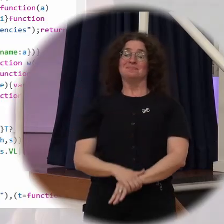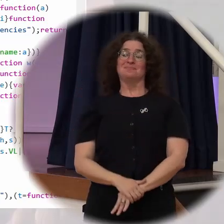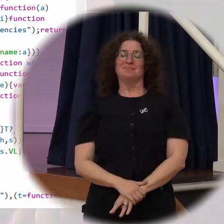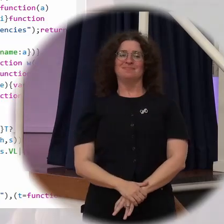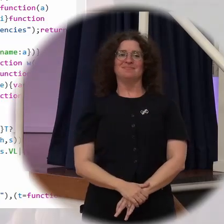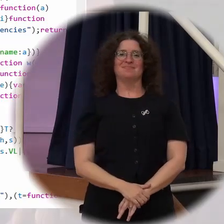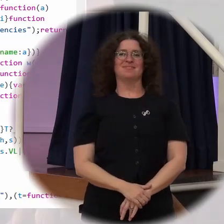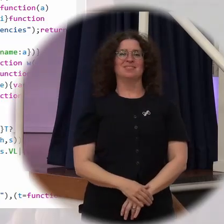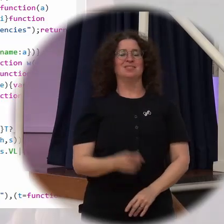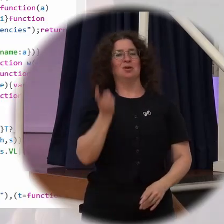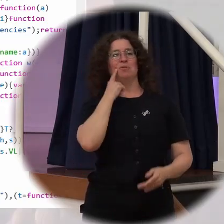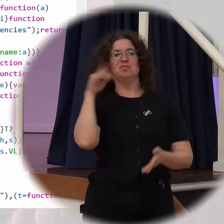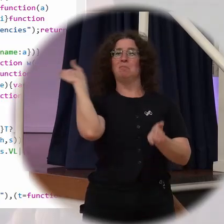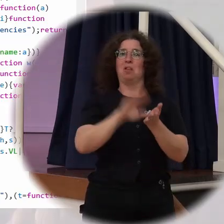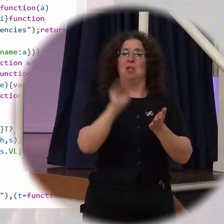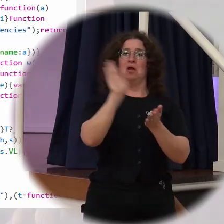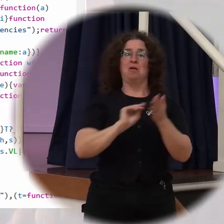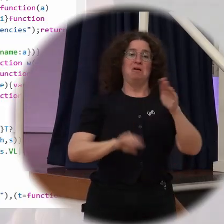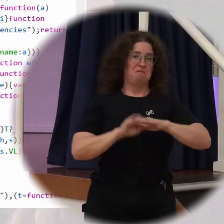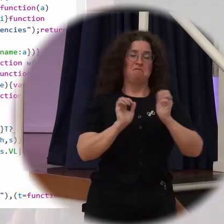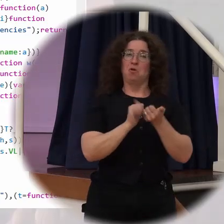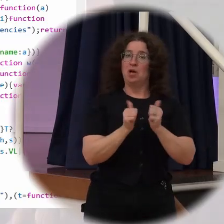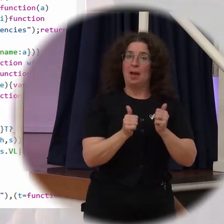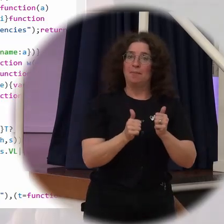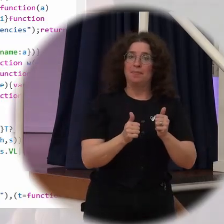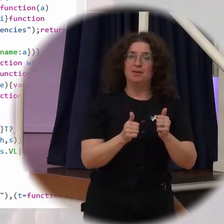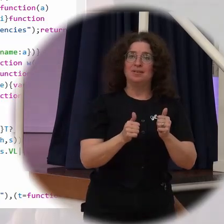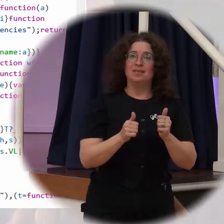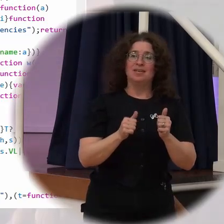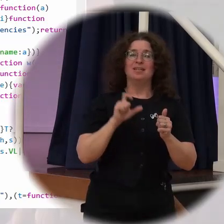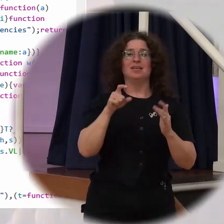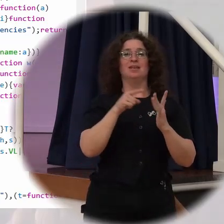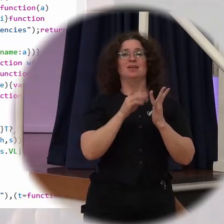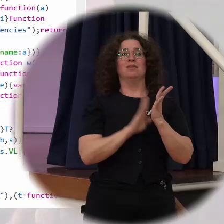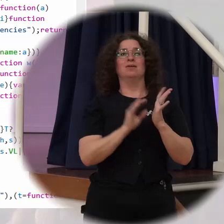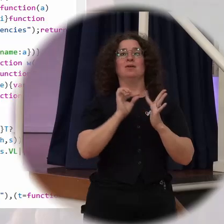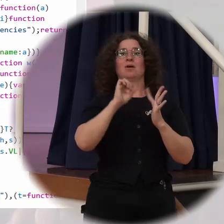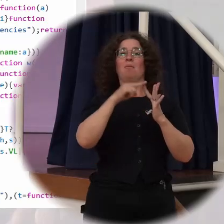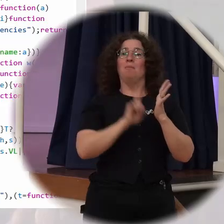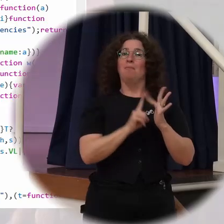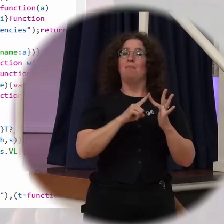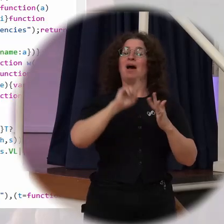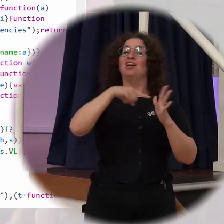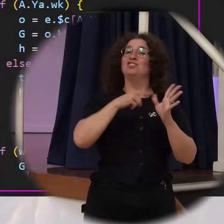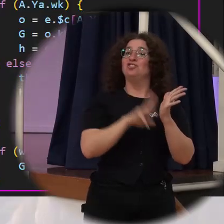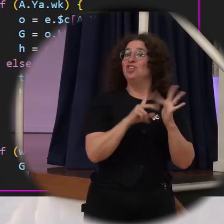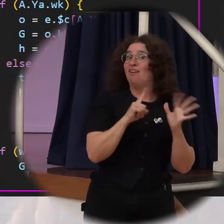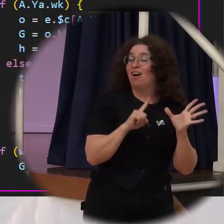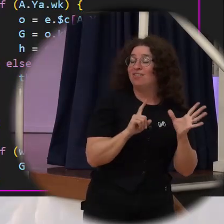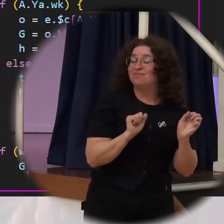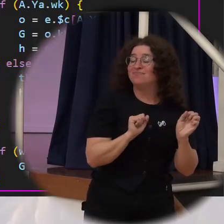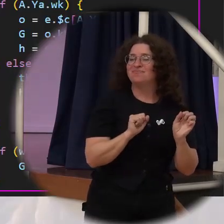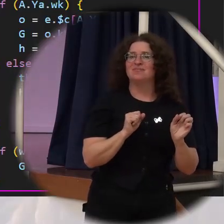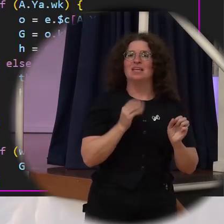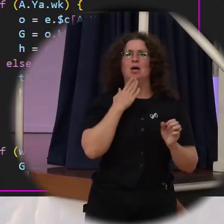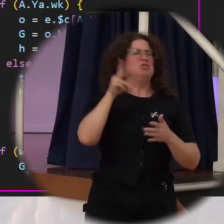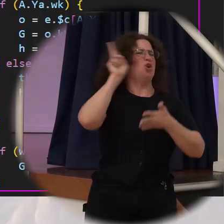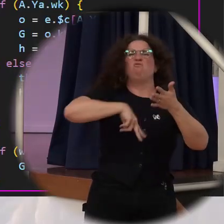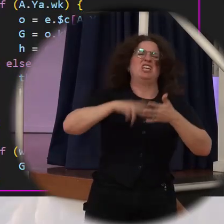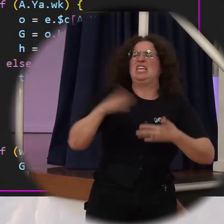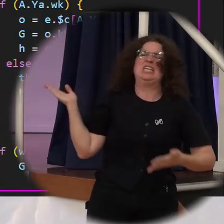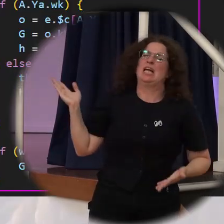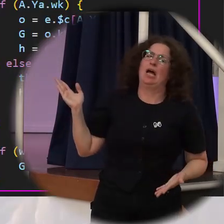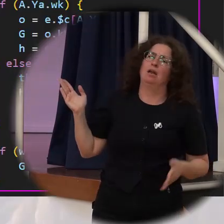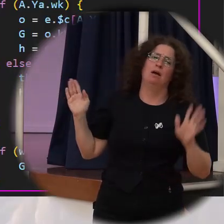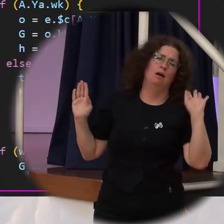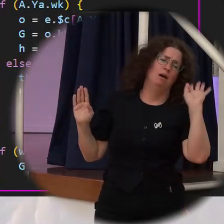So I simply download the entire game and start poking through the compiled JavaScript like a normal person. So as you do that, please don't bother reading this code. It doesn't deserve